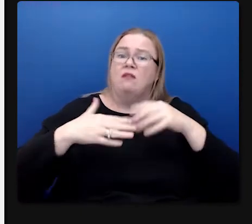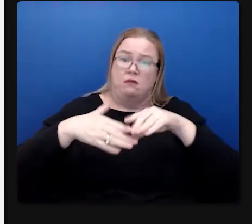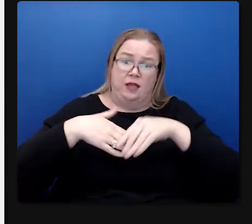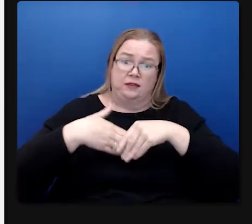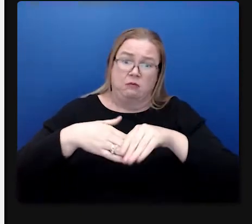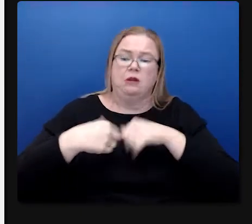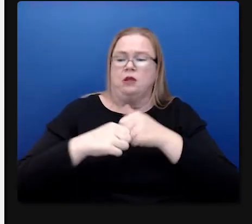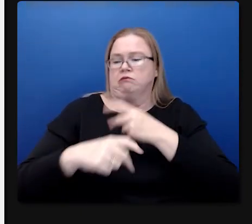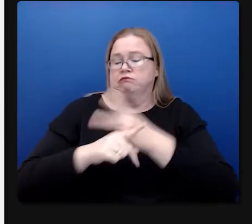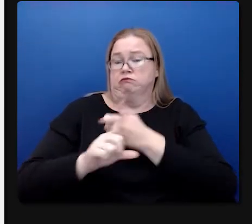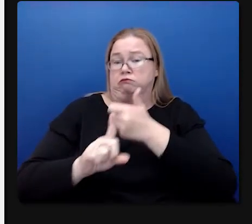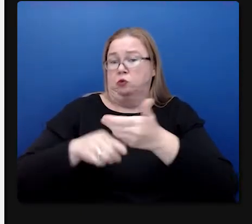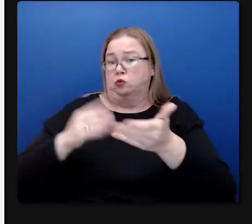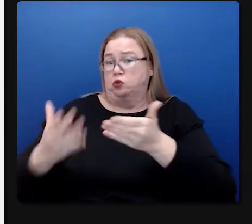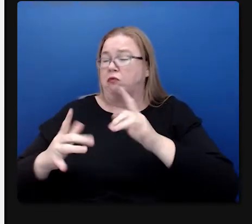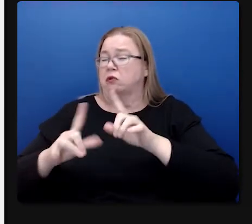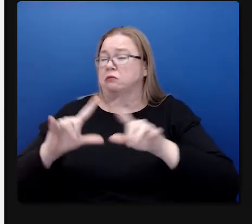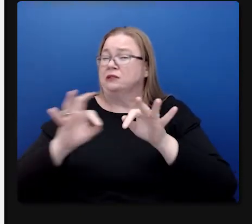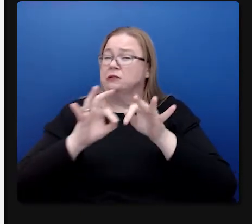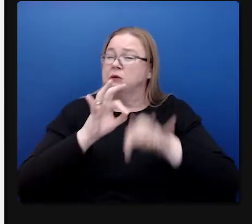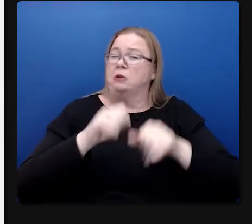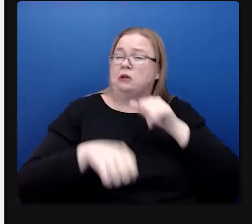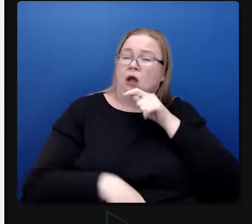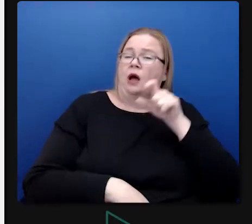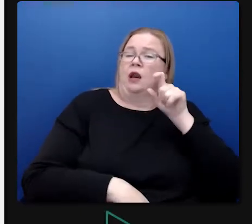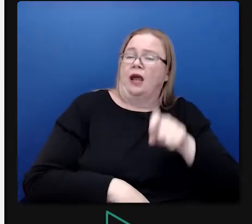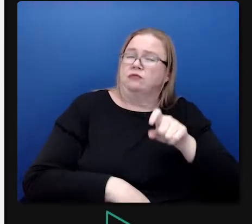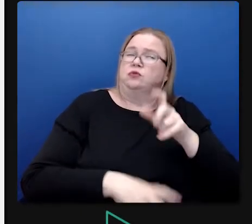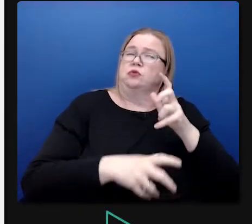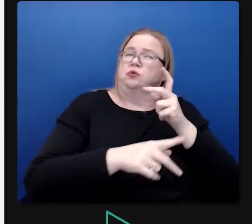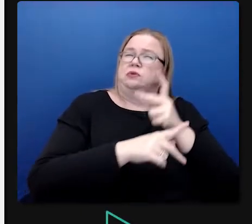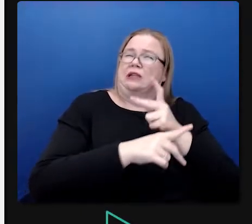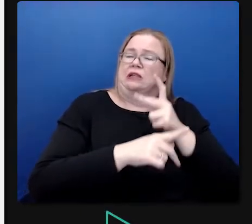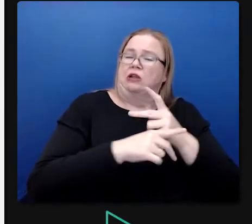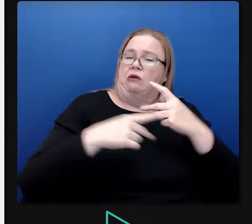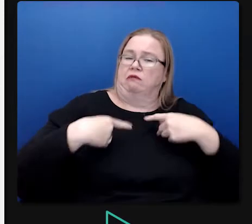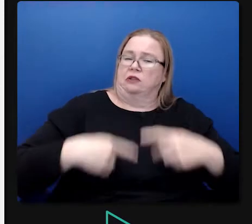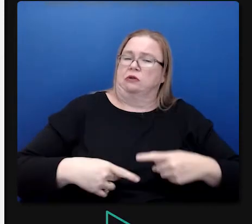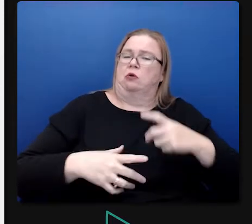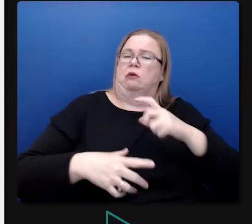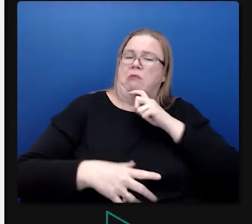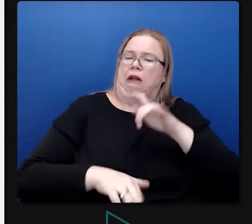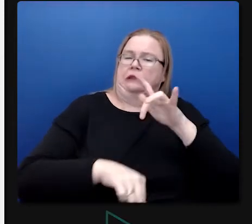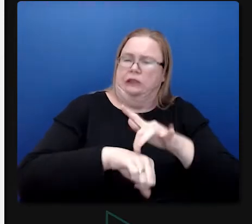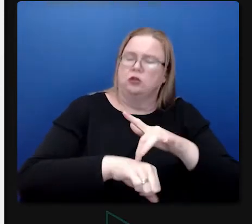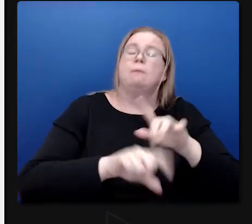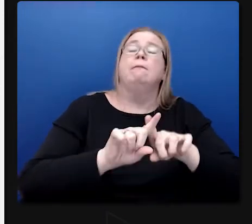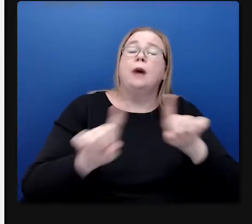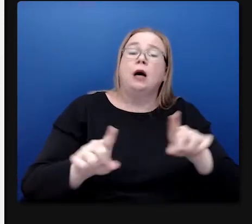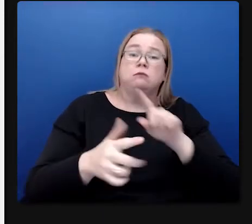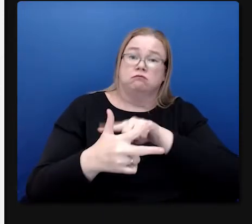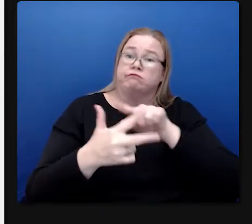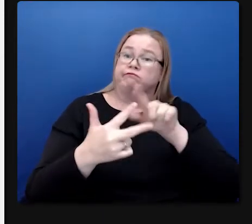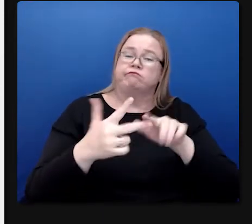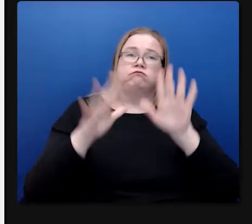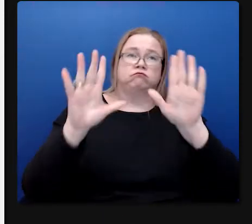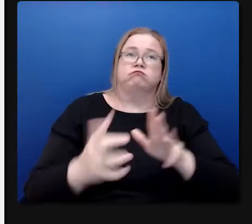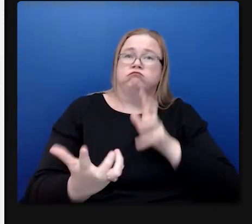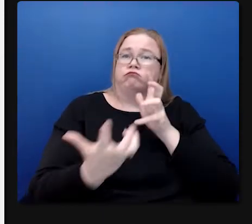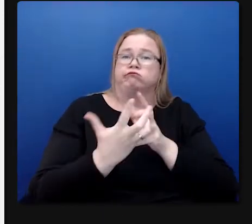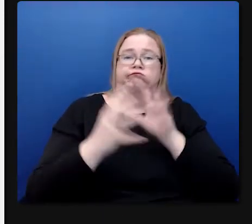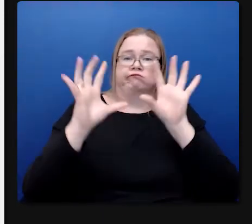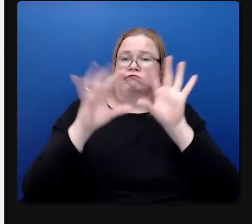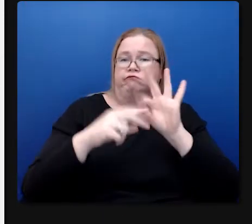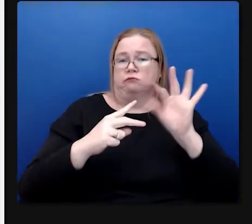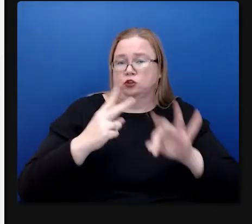the flexibility of maintaining your own servers, but the simplicity of not having to deal with physical bare metal. But all three of these are really great, viable